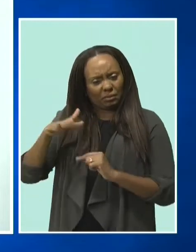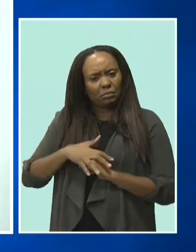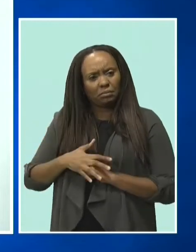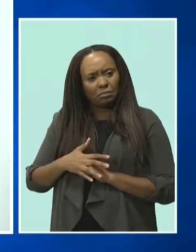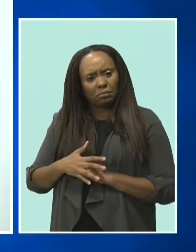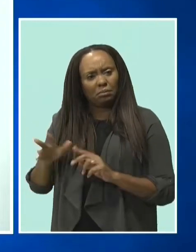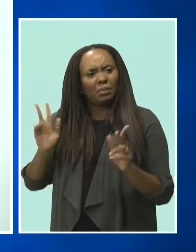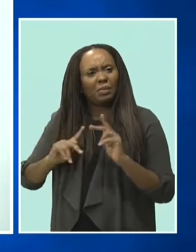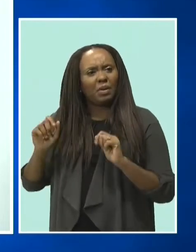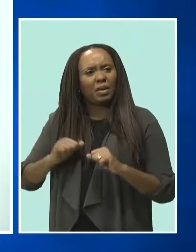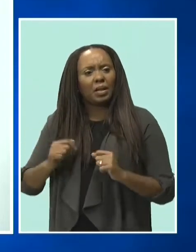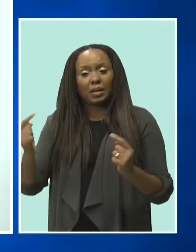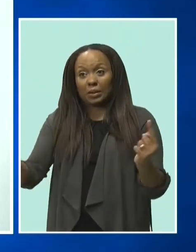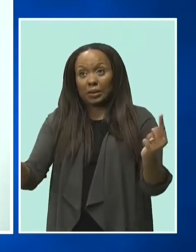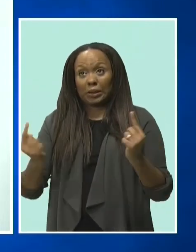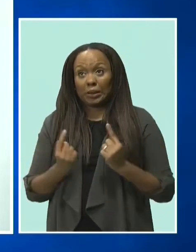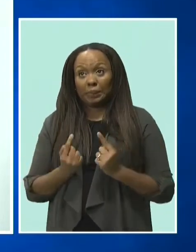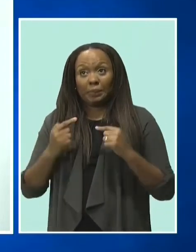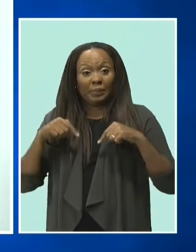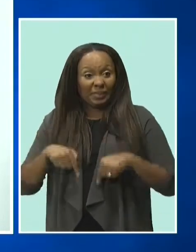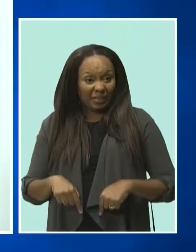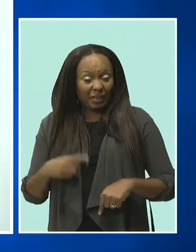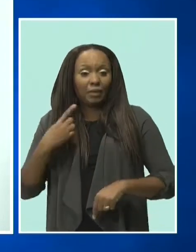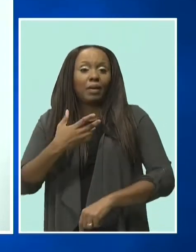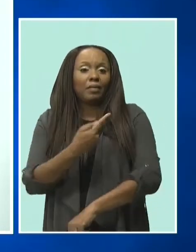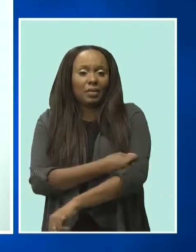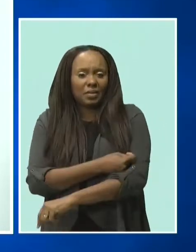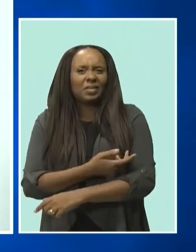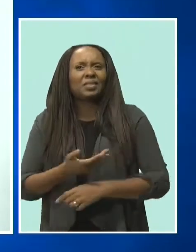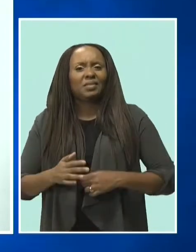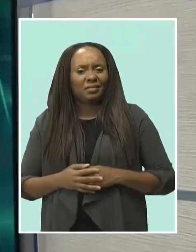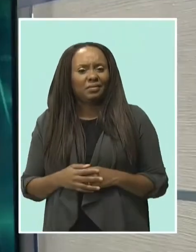able to come to Courtesy to receive the vaccine.